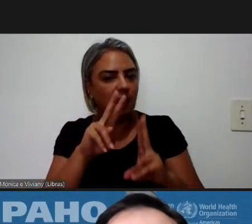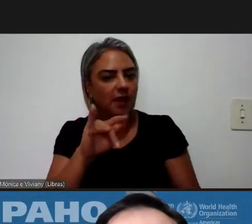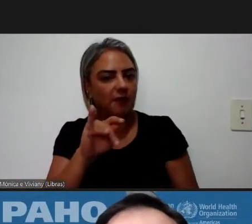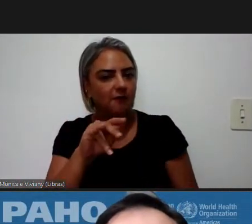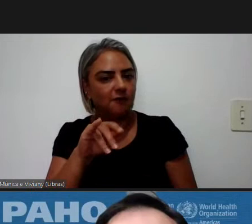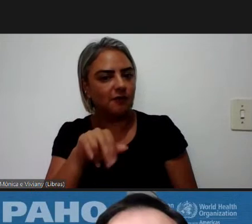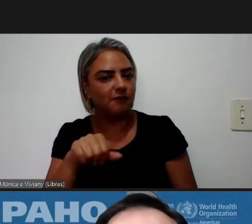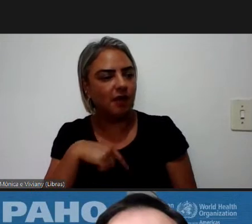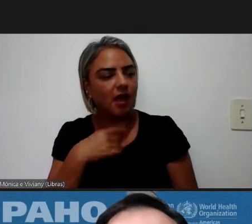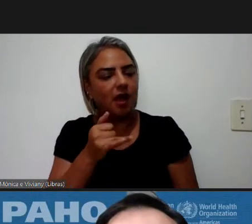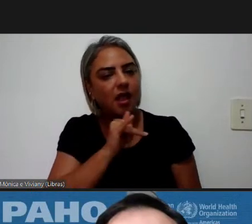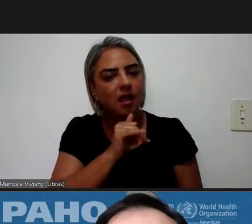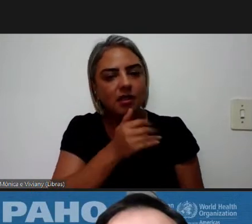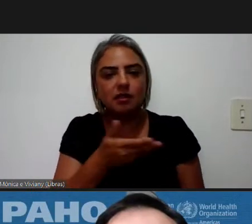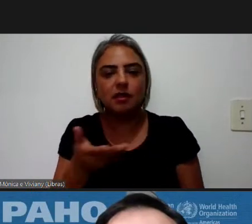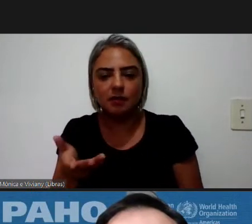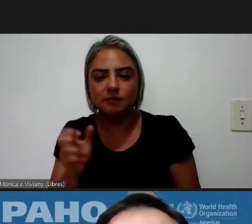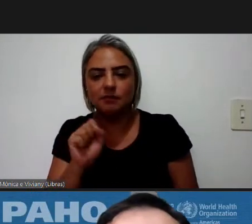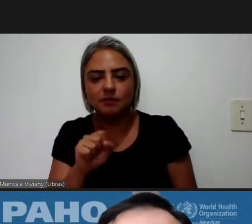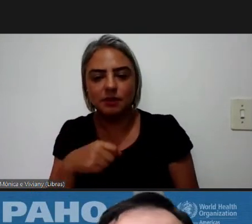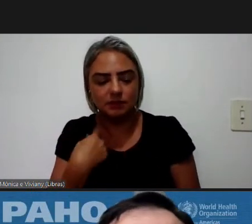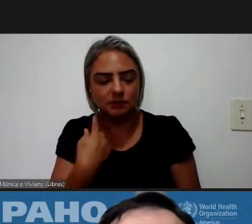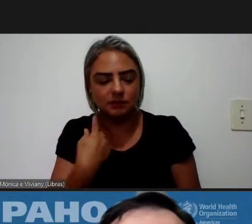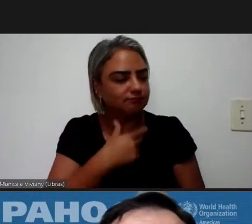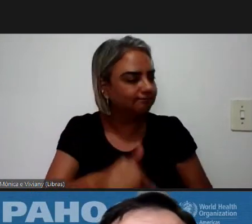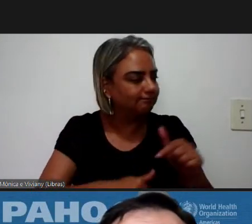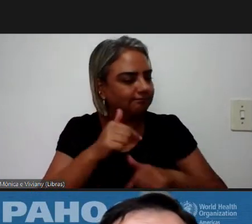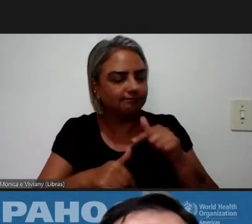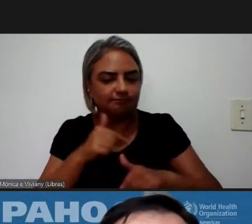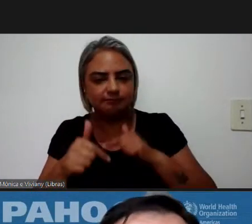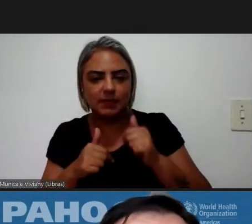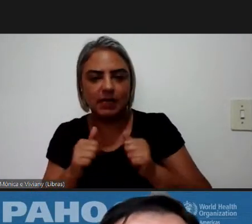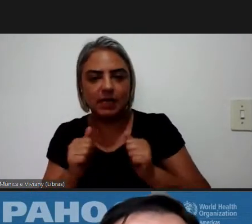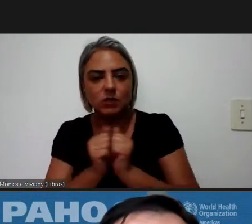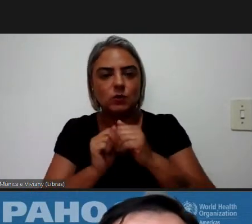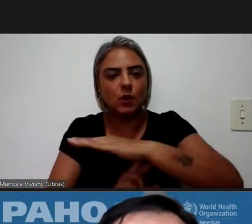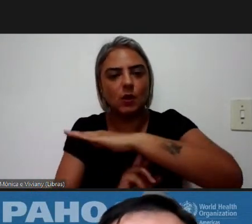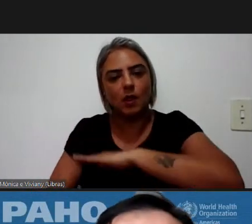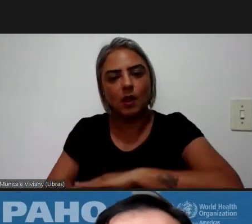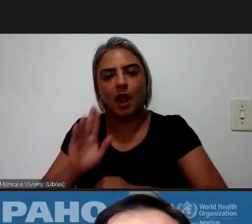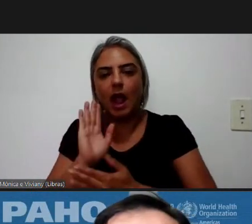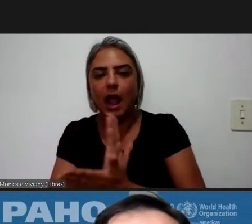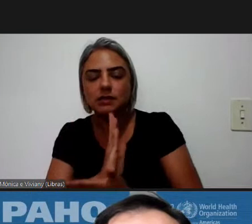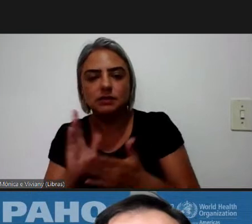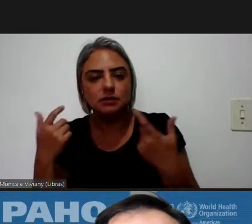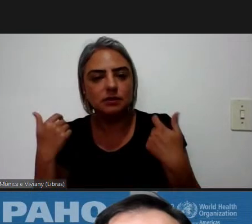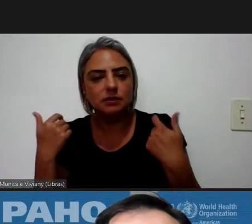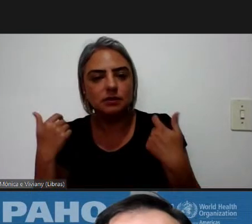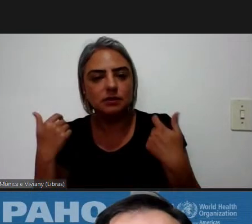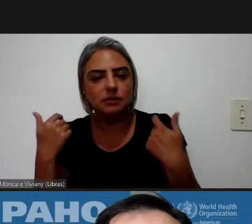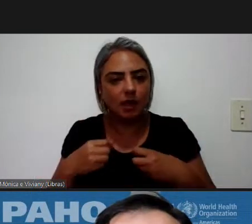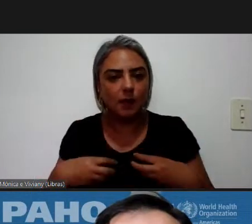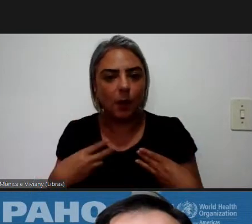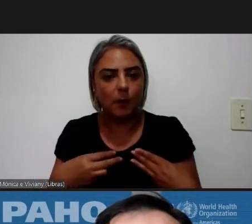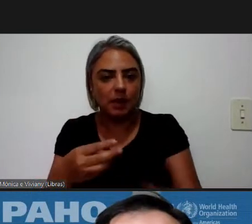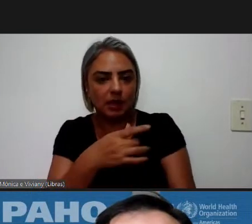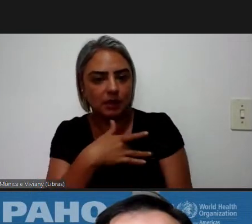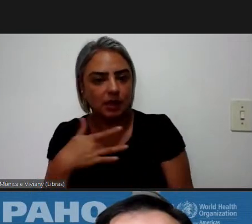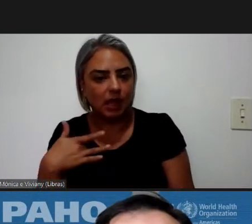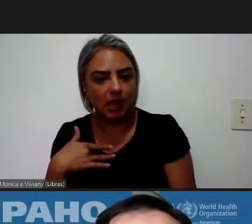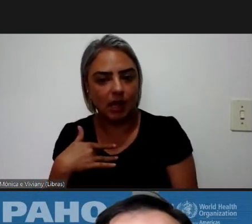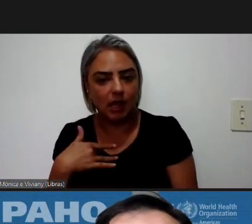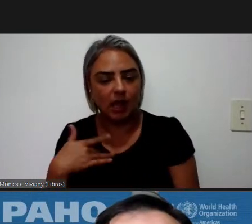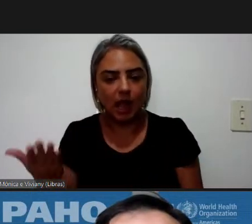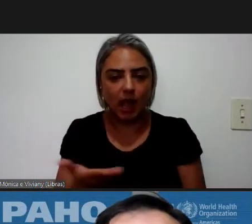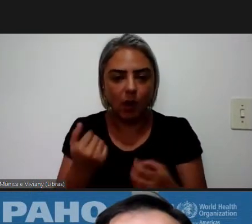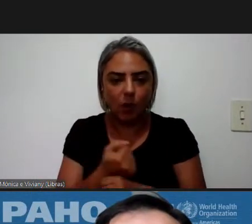in a partnership with Vivian UNB. So we work with, in a partnership with the university, is